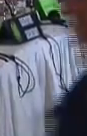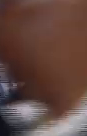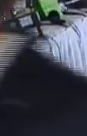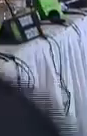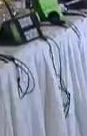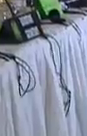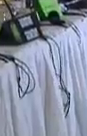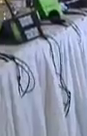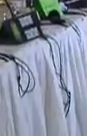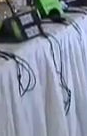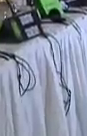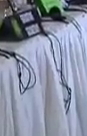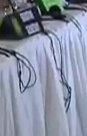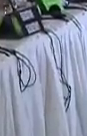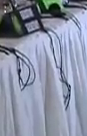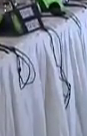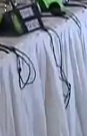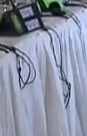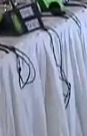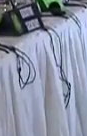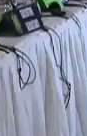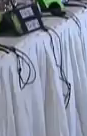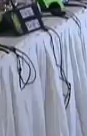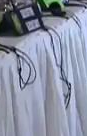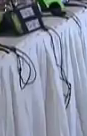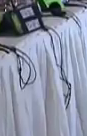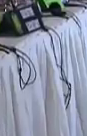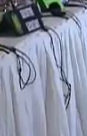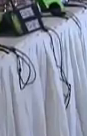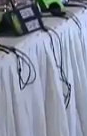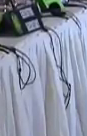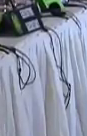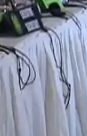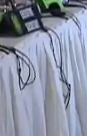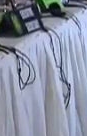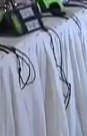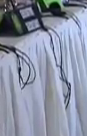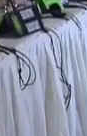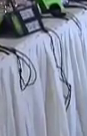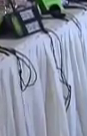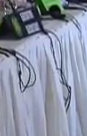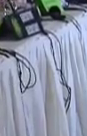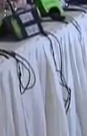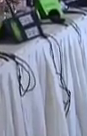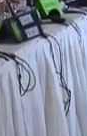Thank you very much. I think there's somebody from the AU and the ECF.